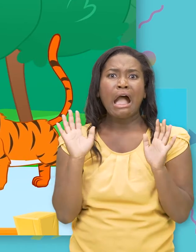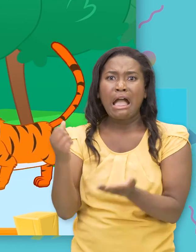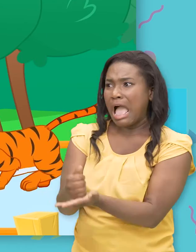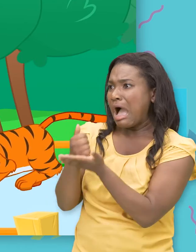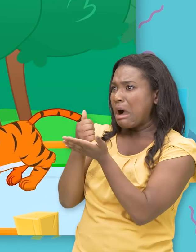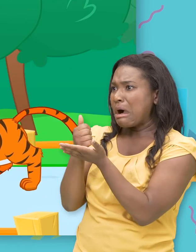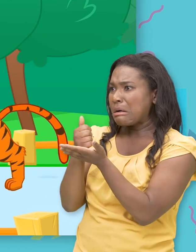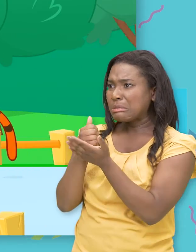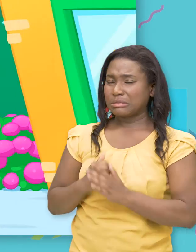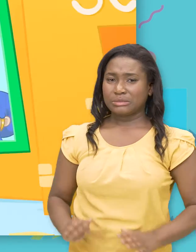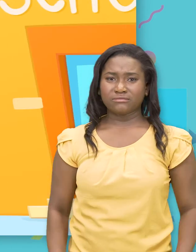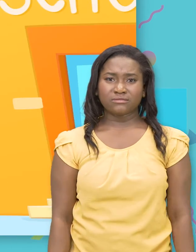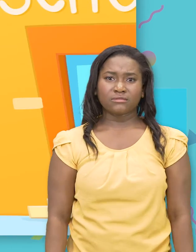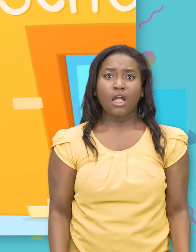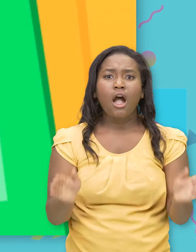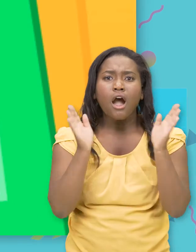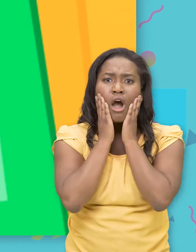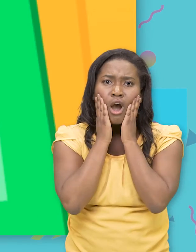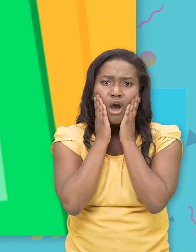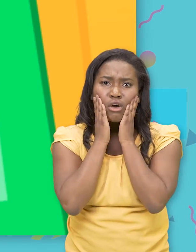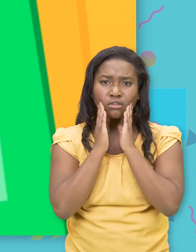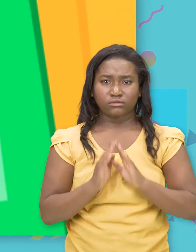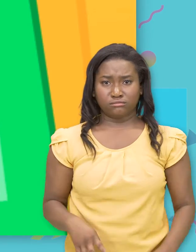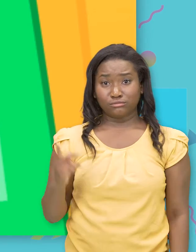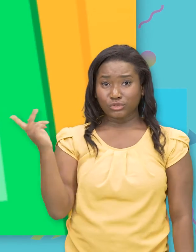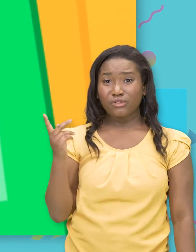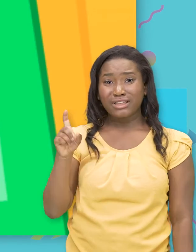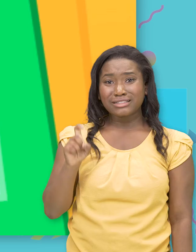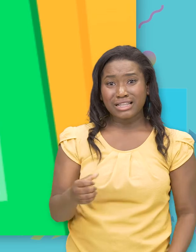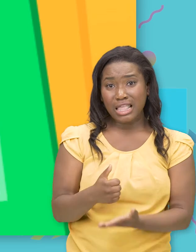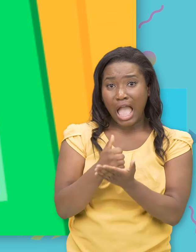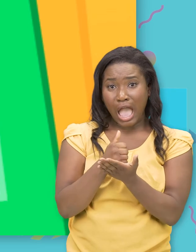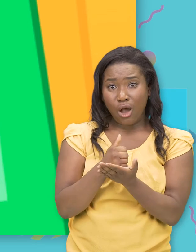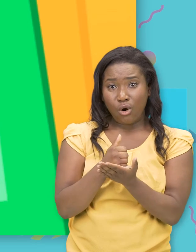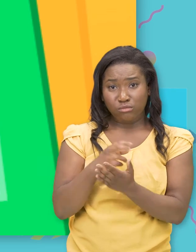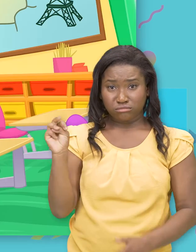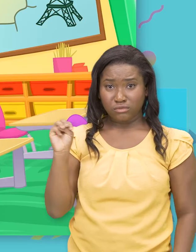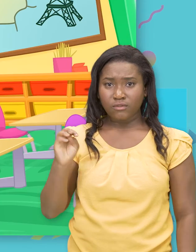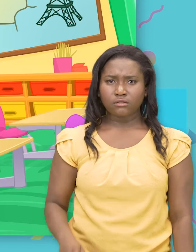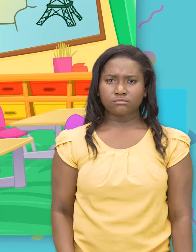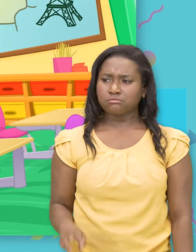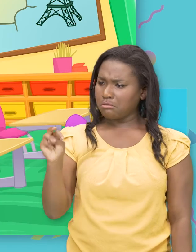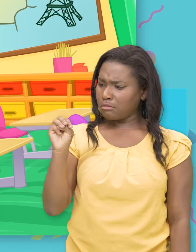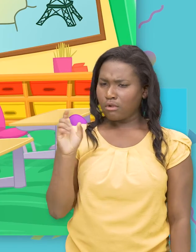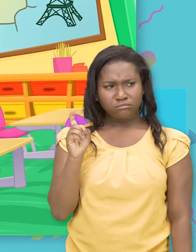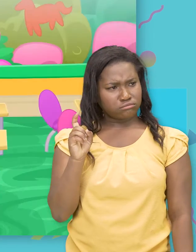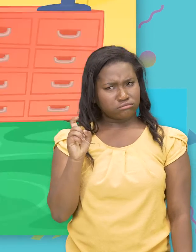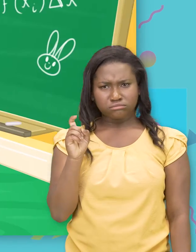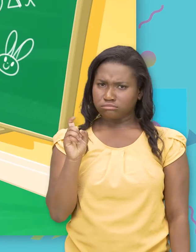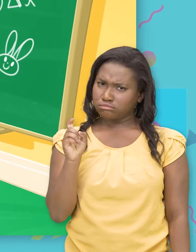Ah! Help! Oh, no! We need to help them, Morphle.